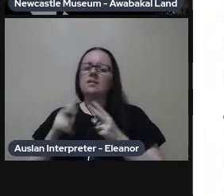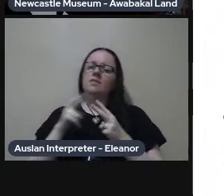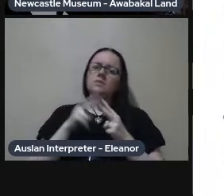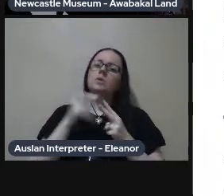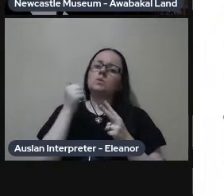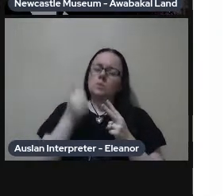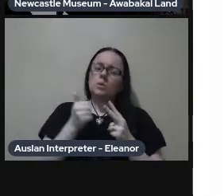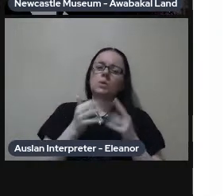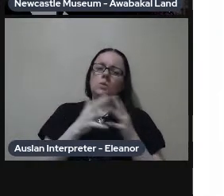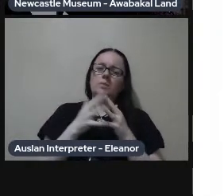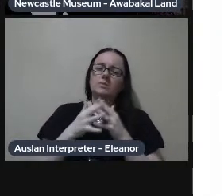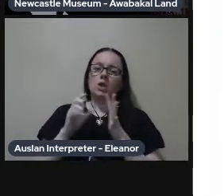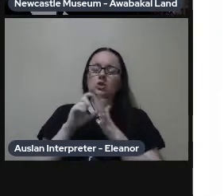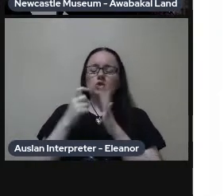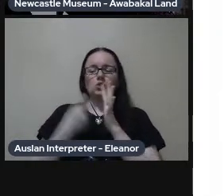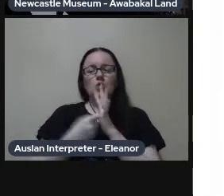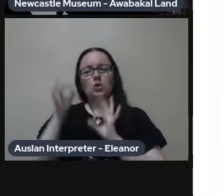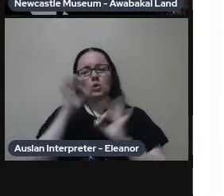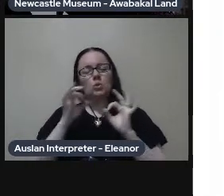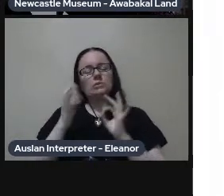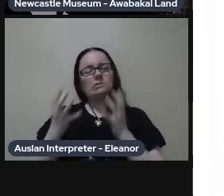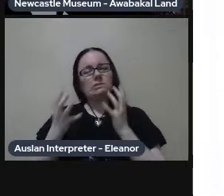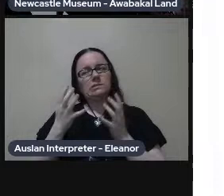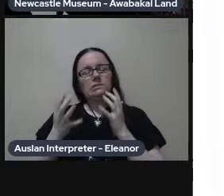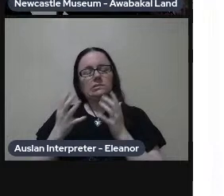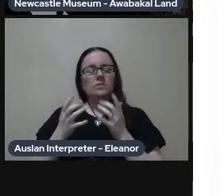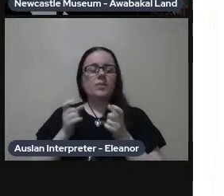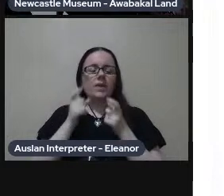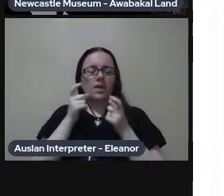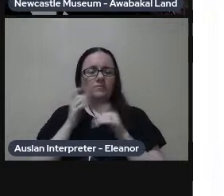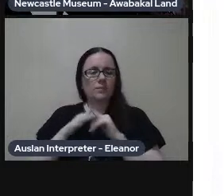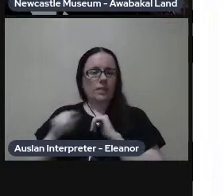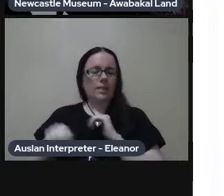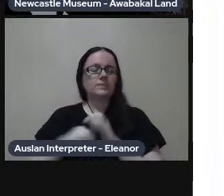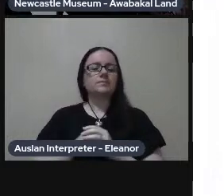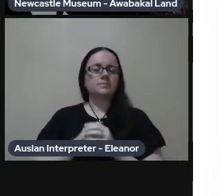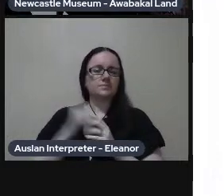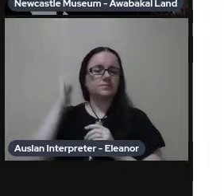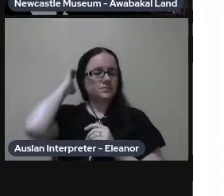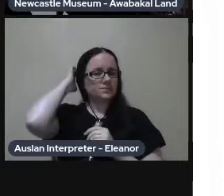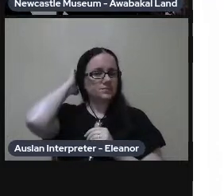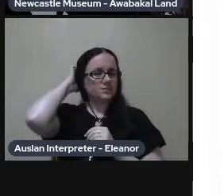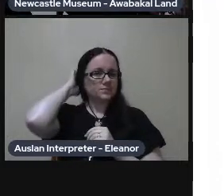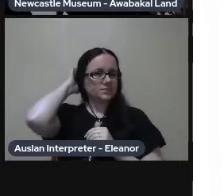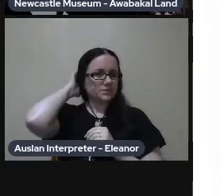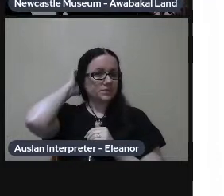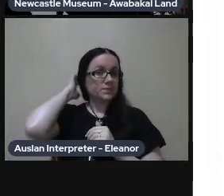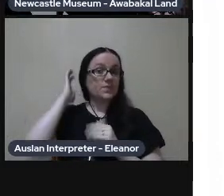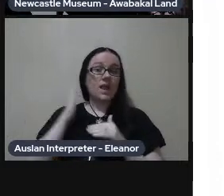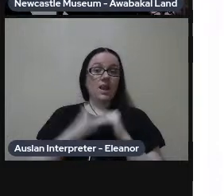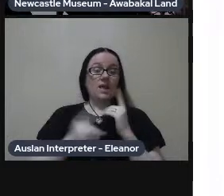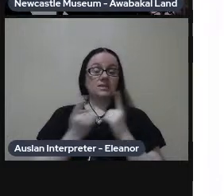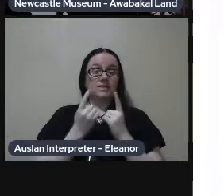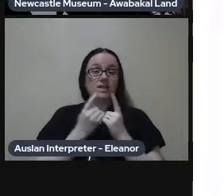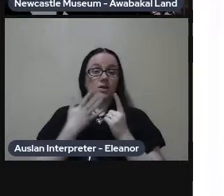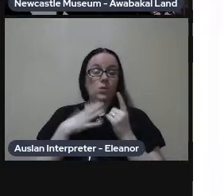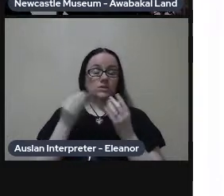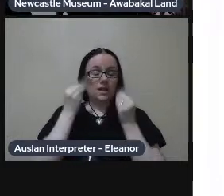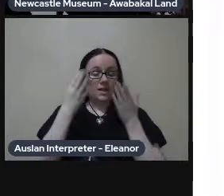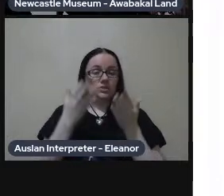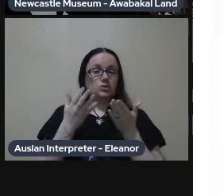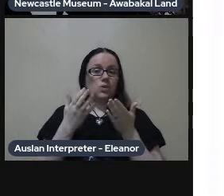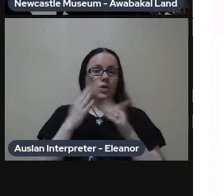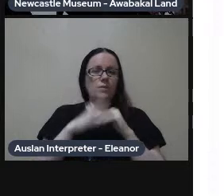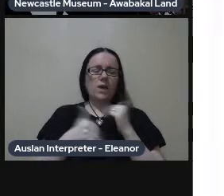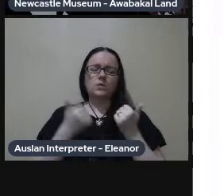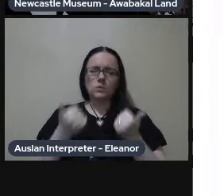on Dr. Google. And just to finish up here, I just wanted to flag some resources that are available that